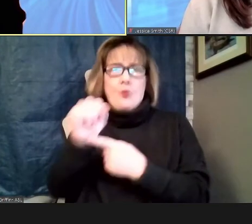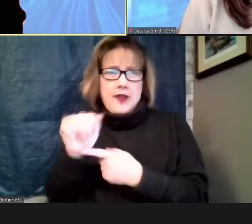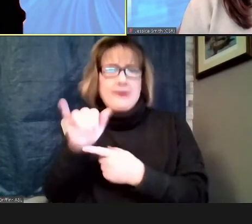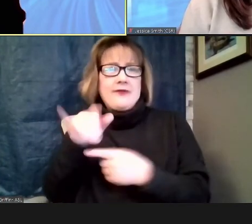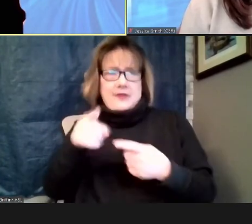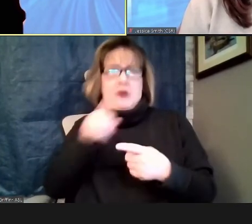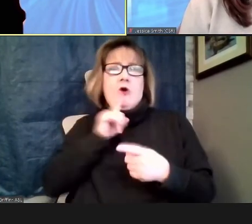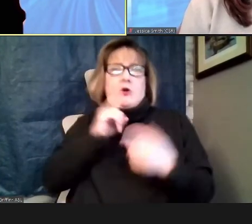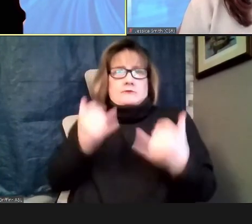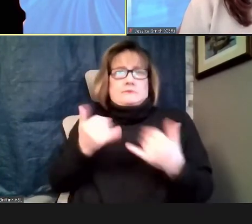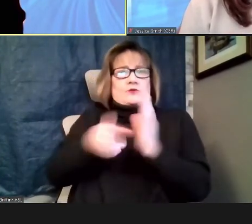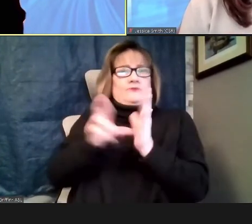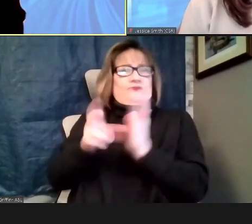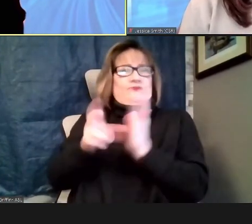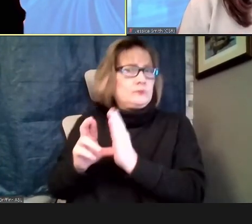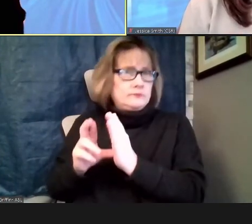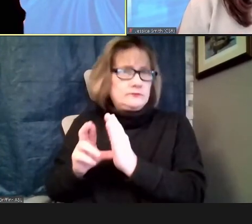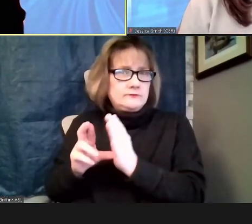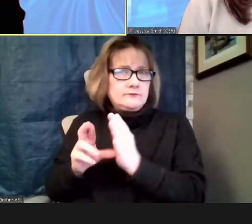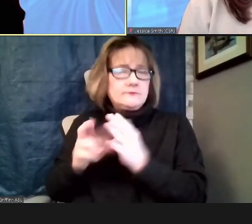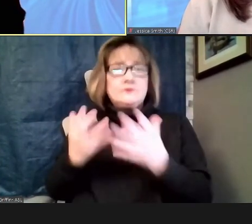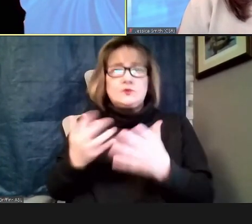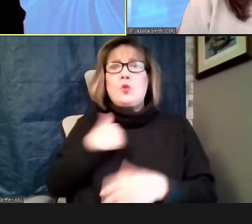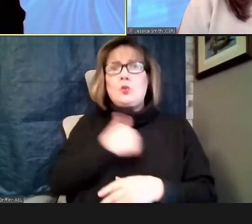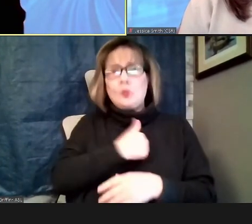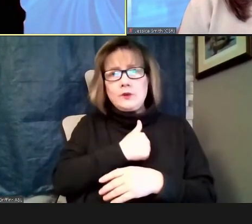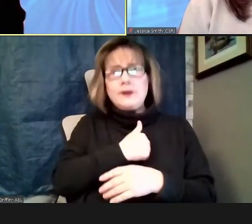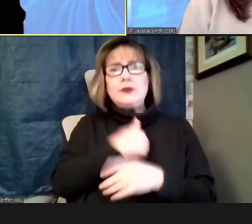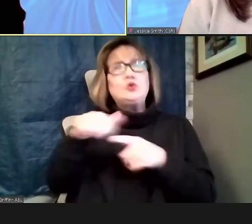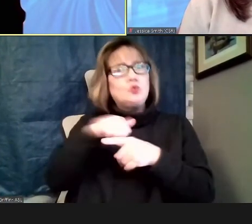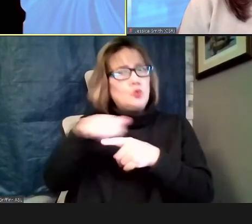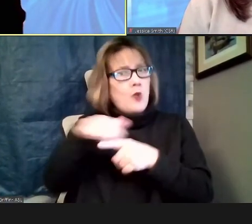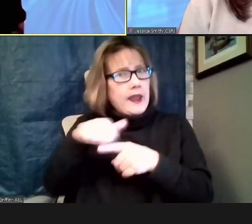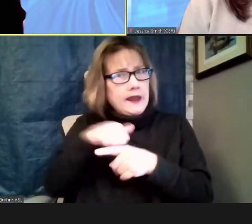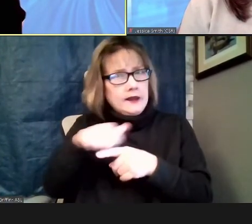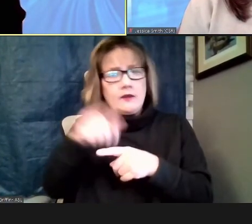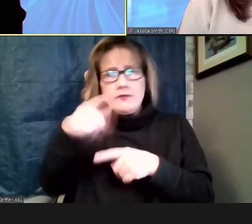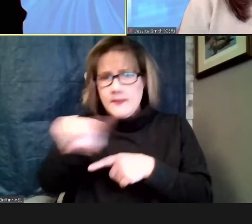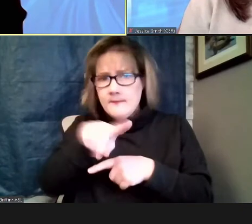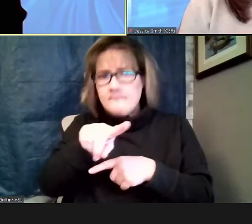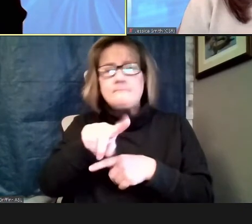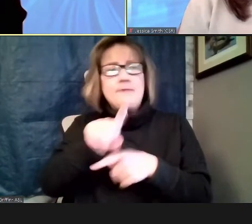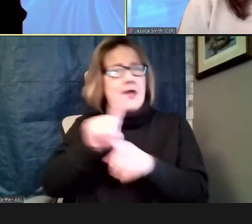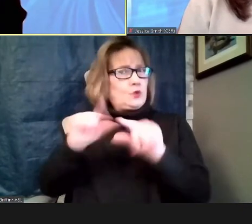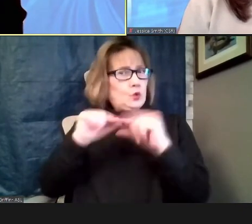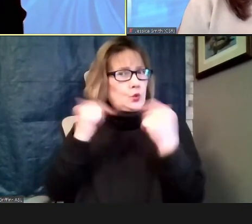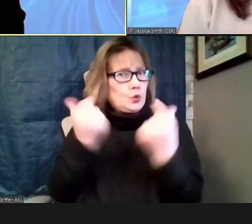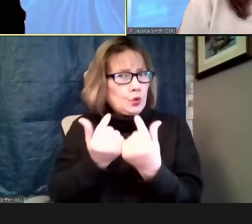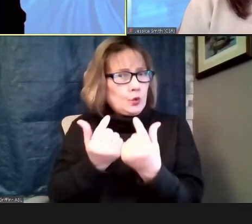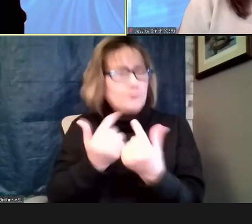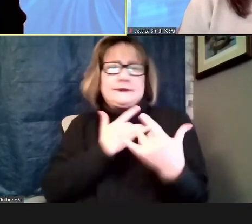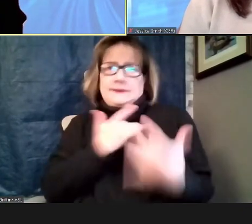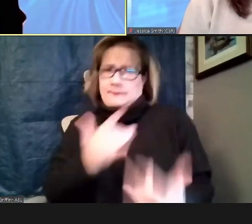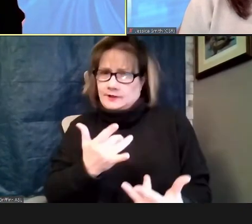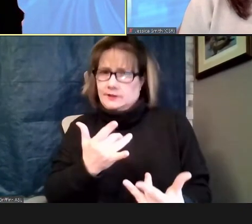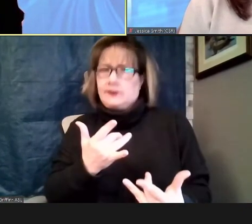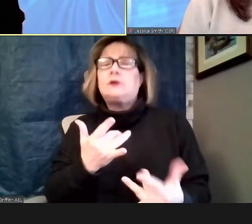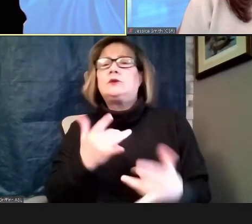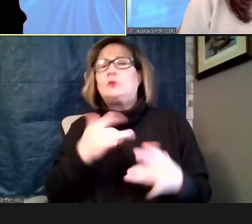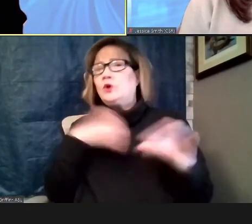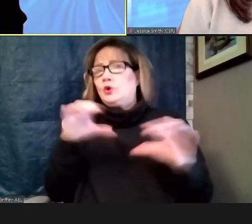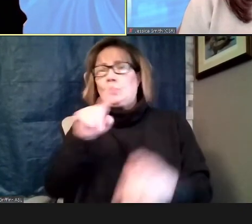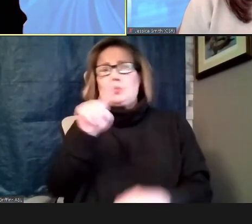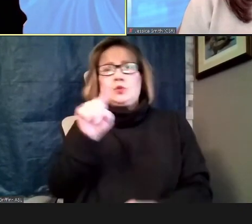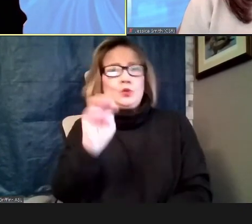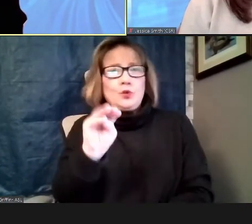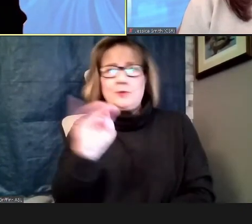reviewing. So we we train them as a group typically, and we do a Zoom just